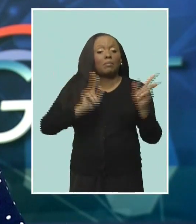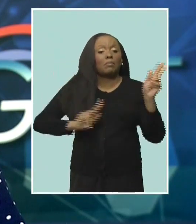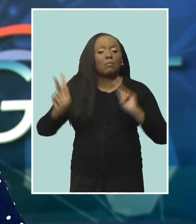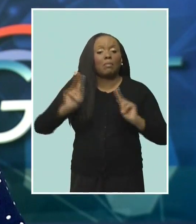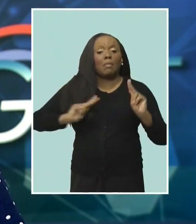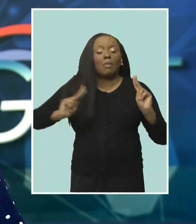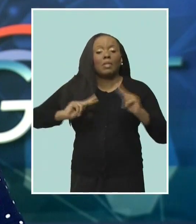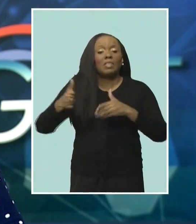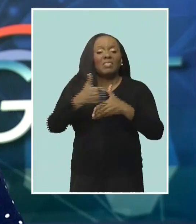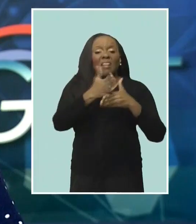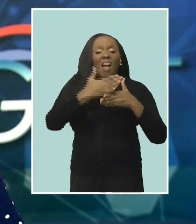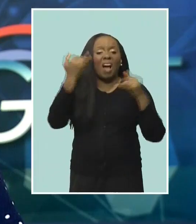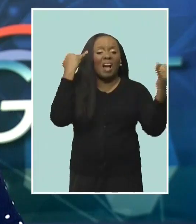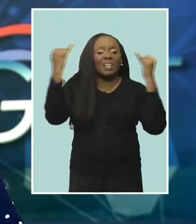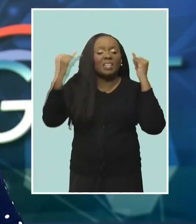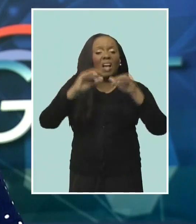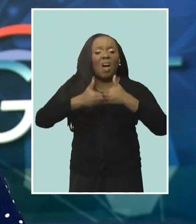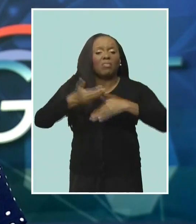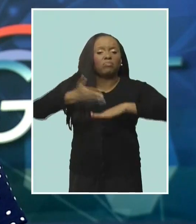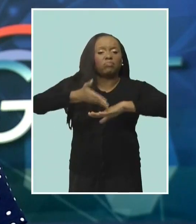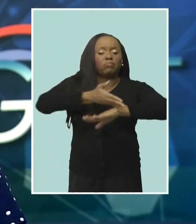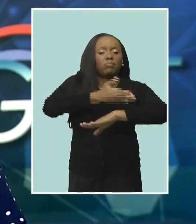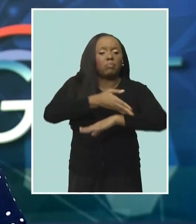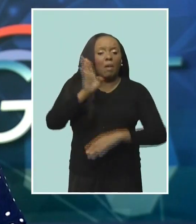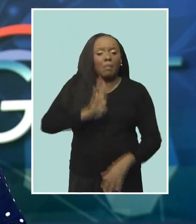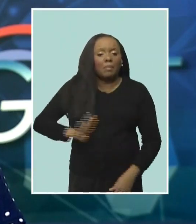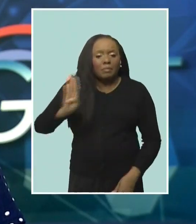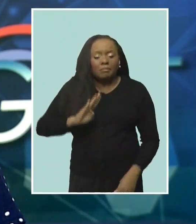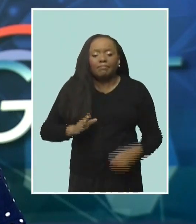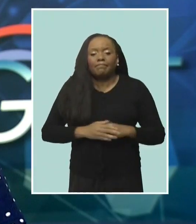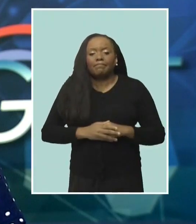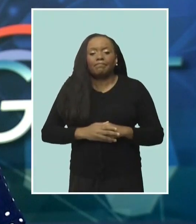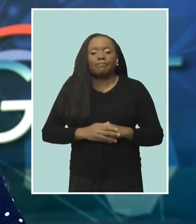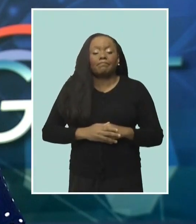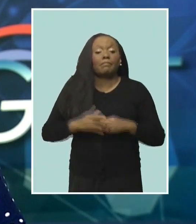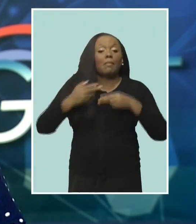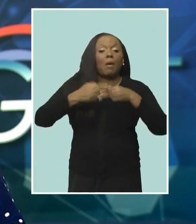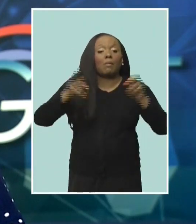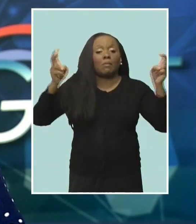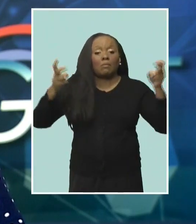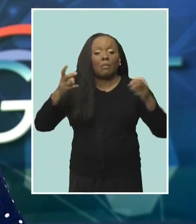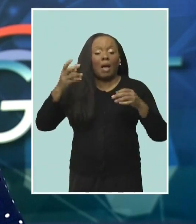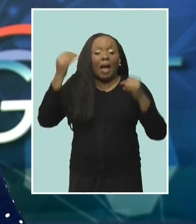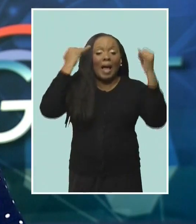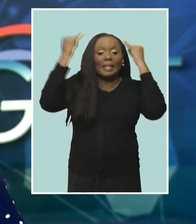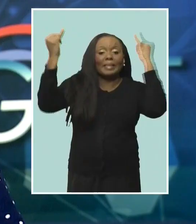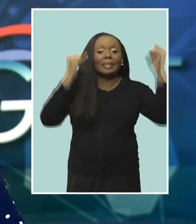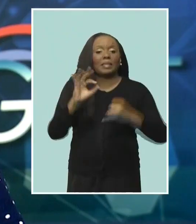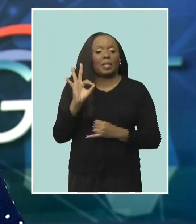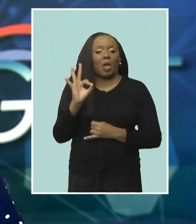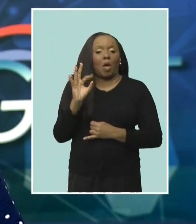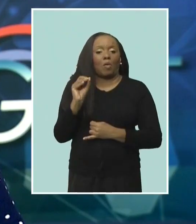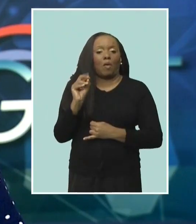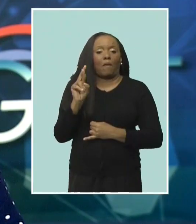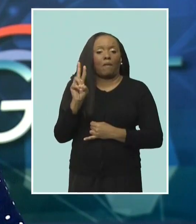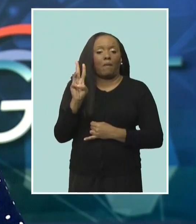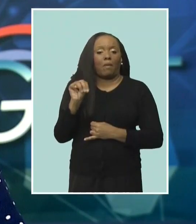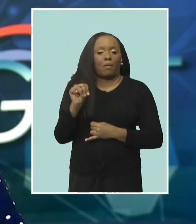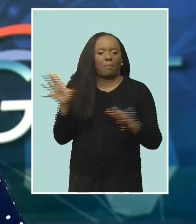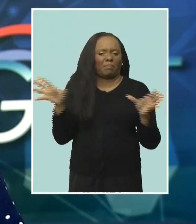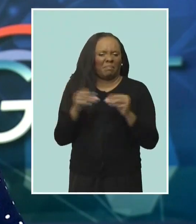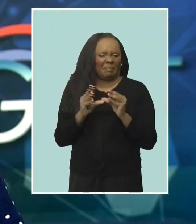their ideas on making Barbados better. This platform, called the Ideas Forum, will be in effect through the Regathering